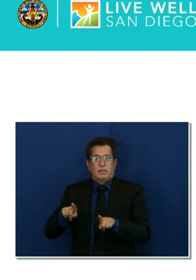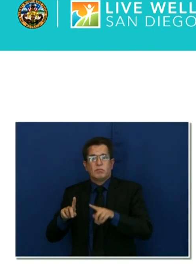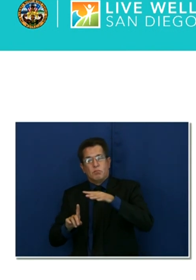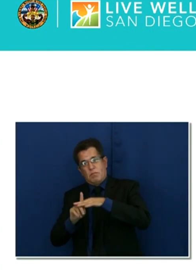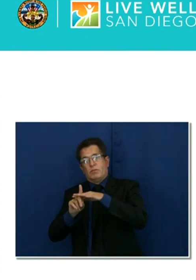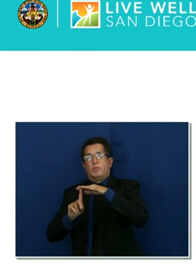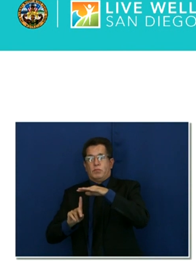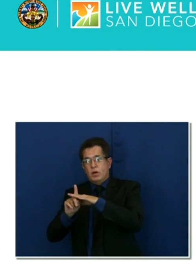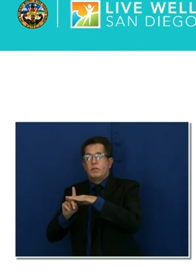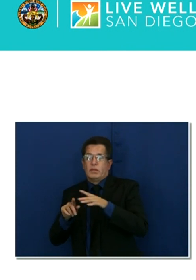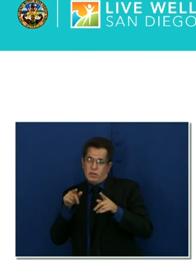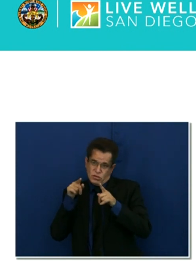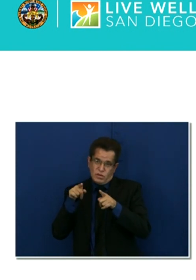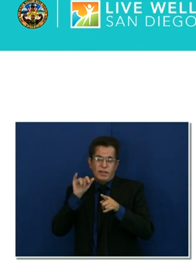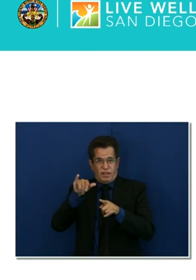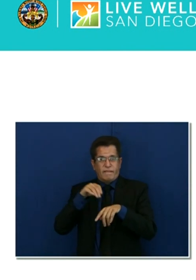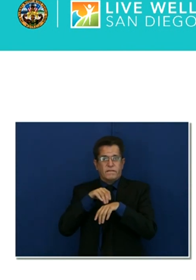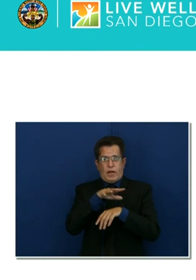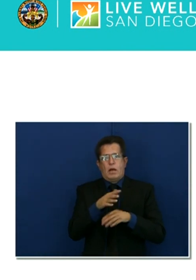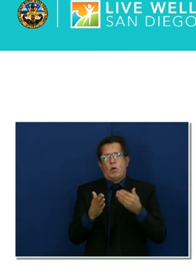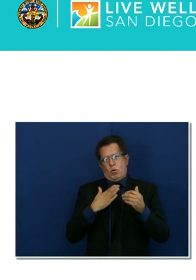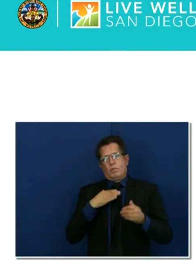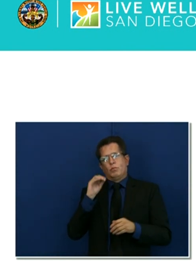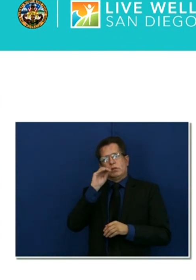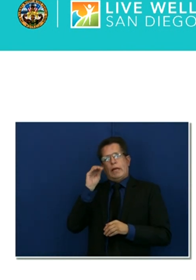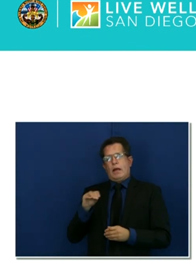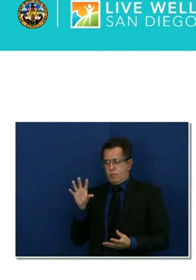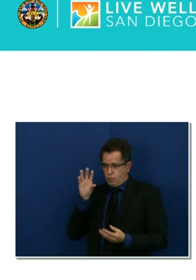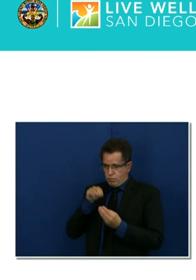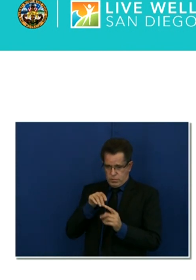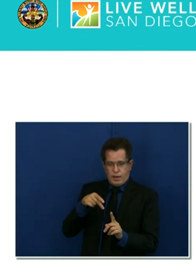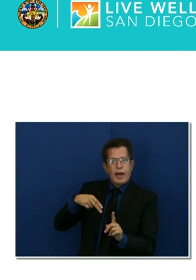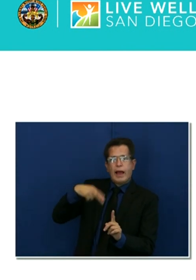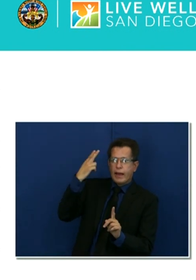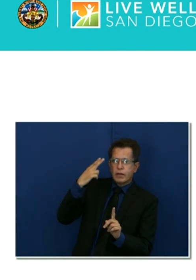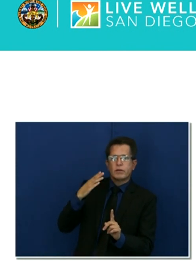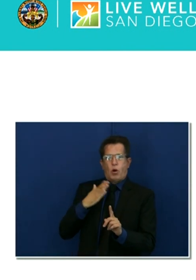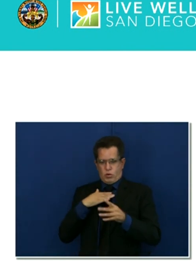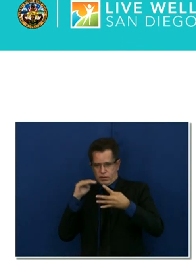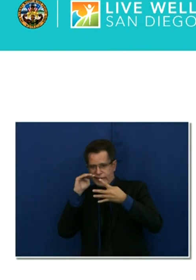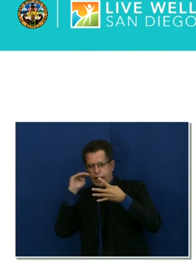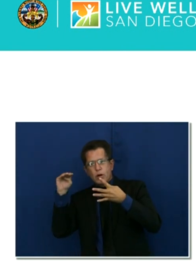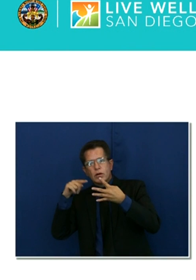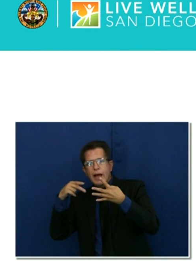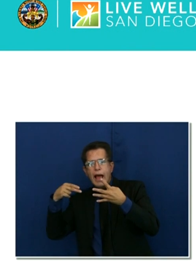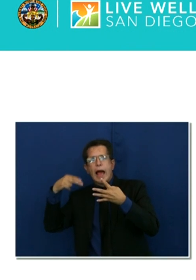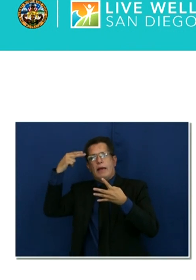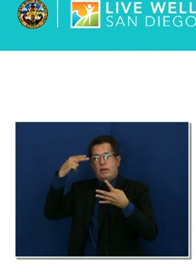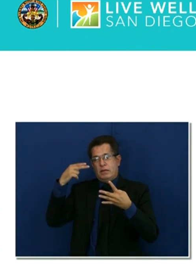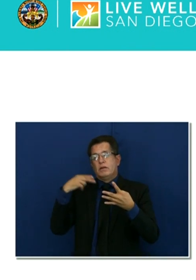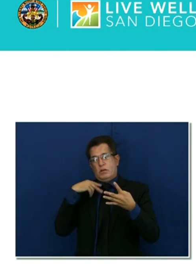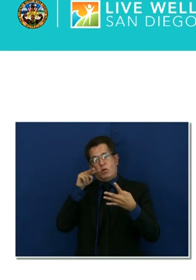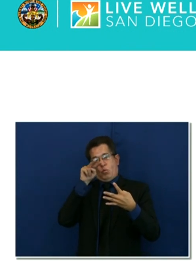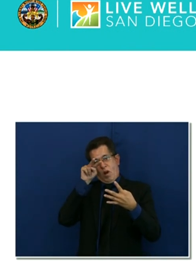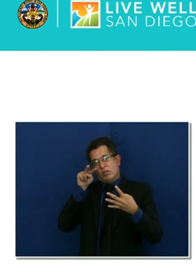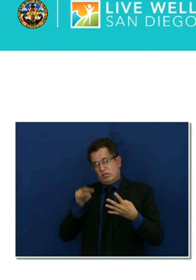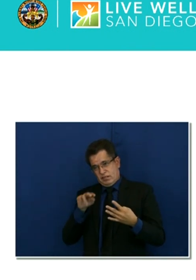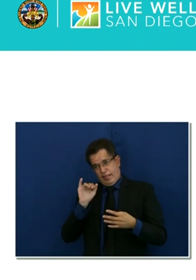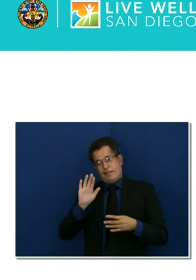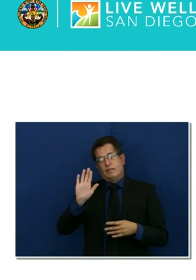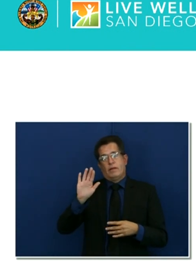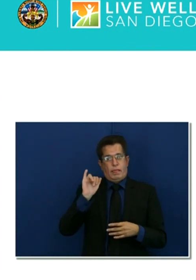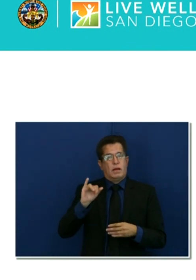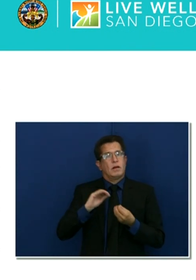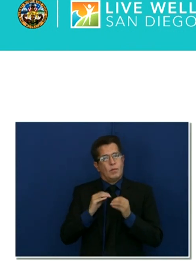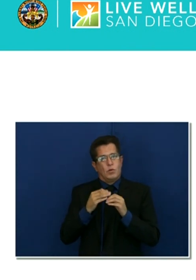And so that's having an impact on our percentage of positive, and it's having an impact on our tier. And so these are all numbers that we want to keep an eye on as we move